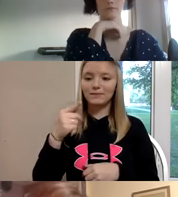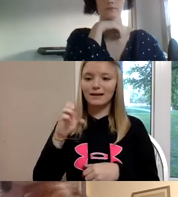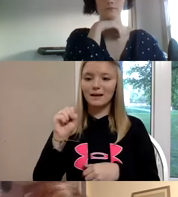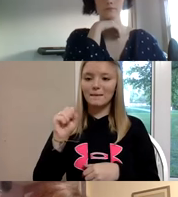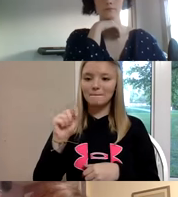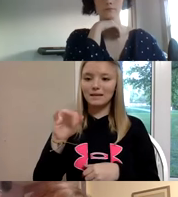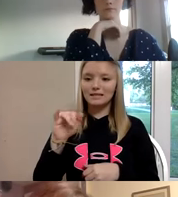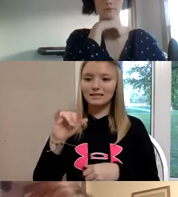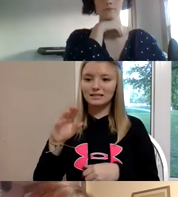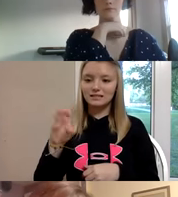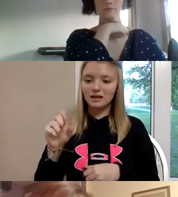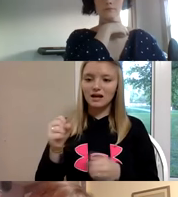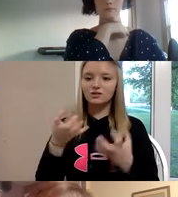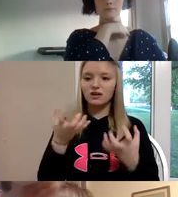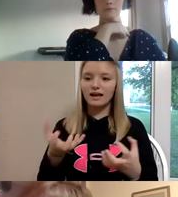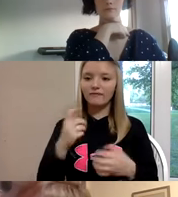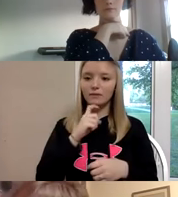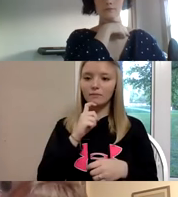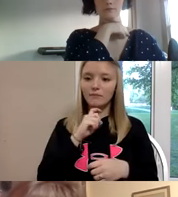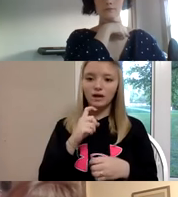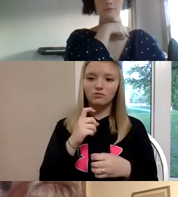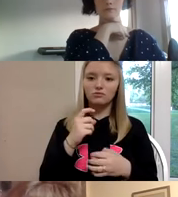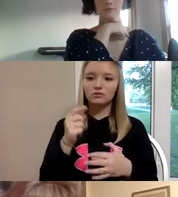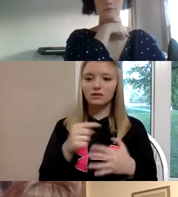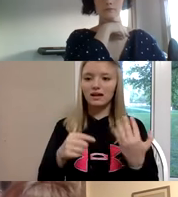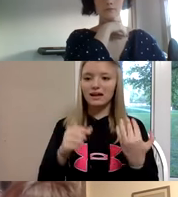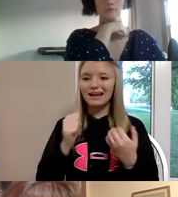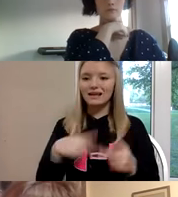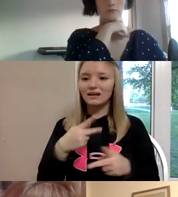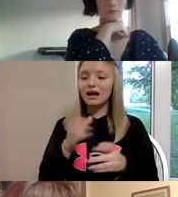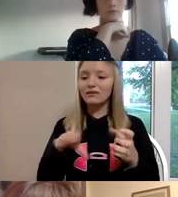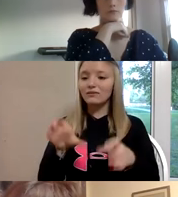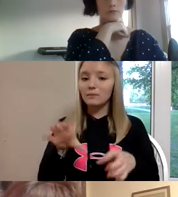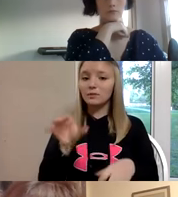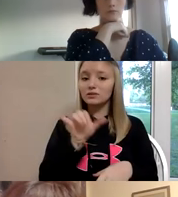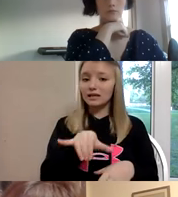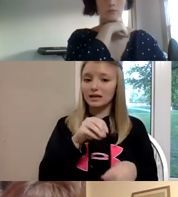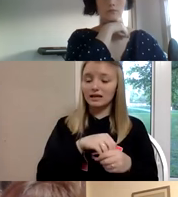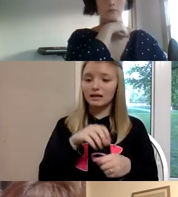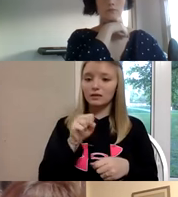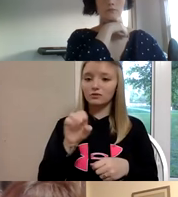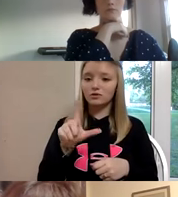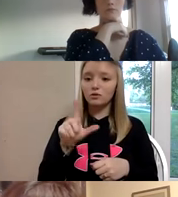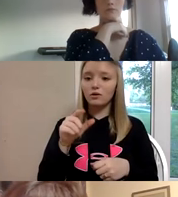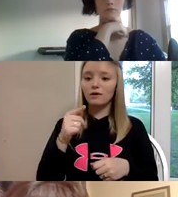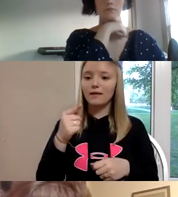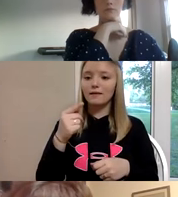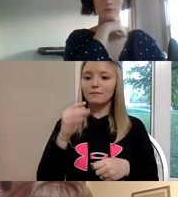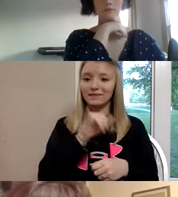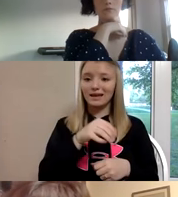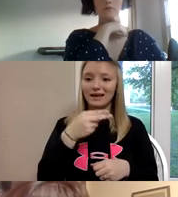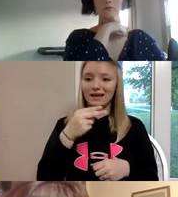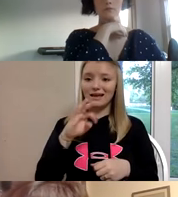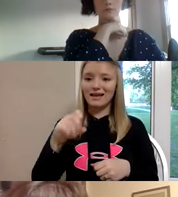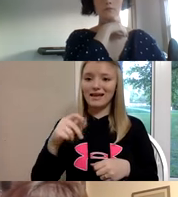heavy metals, if it has any kind of chemicals like that in the soil at all, the hemp plant will soak